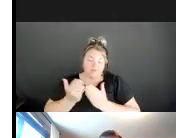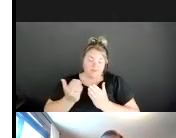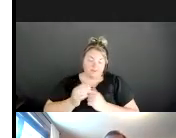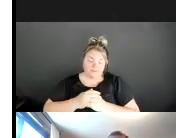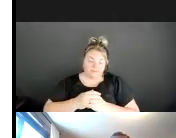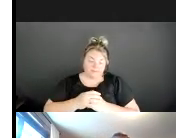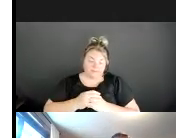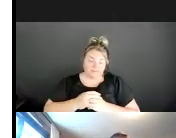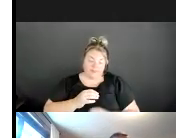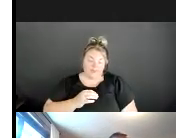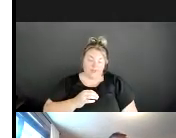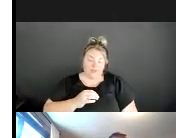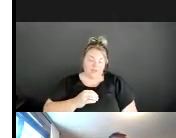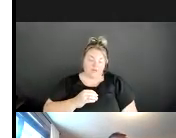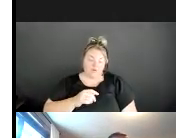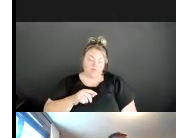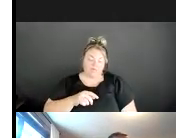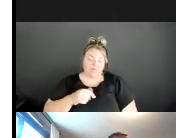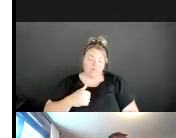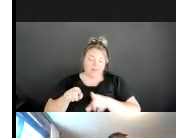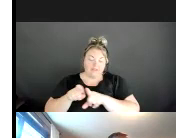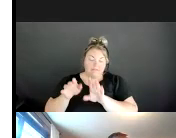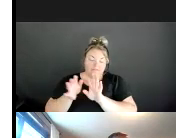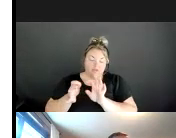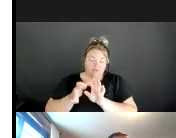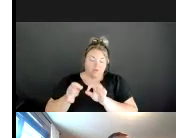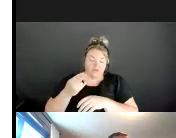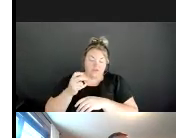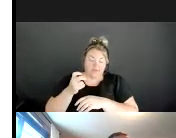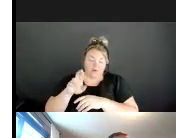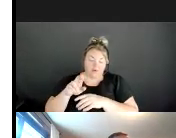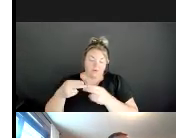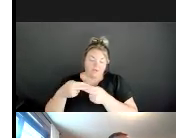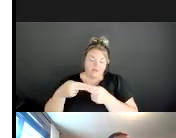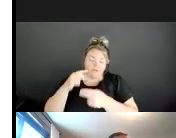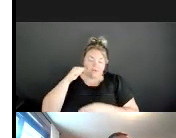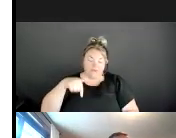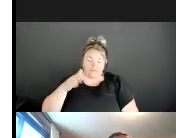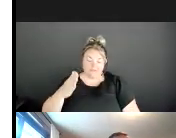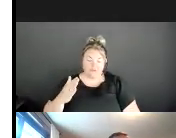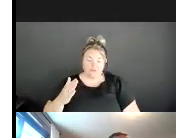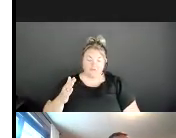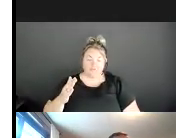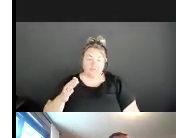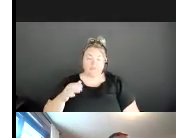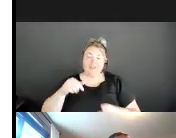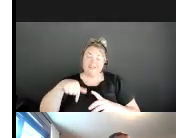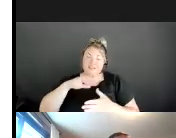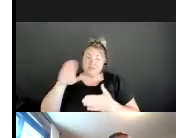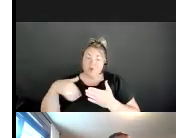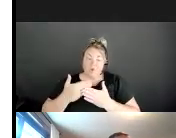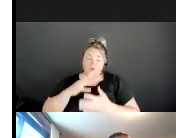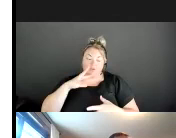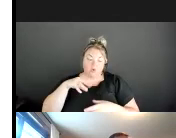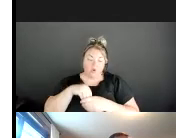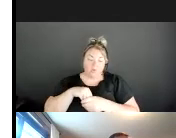So as mentioned, kind of previewed on the header slide here for this section, this all is